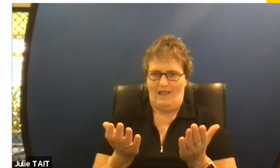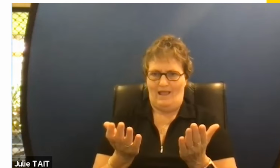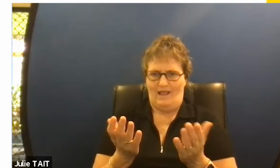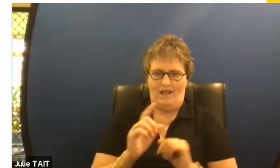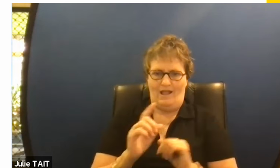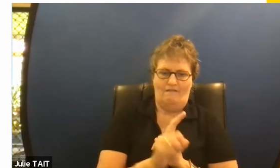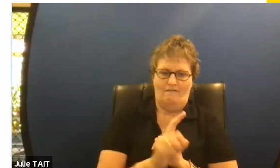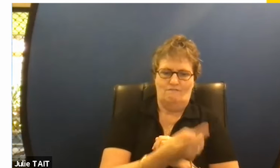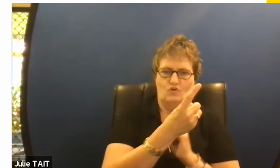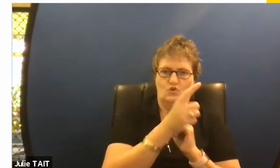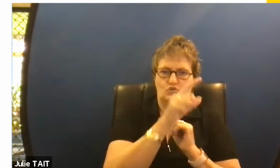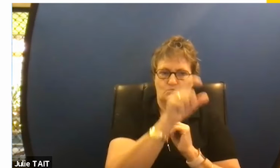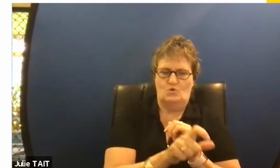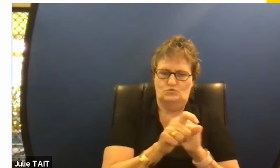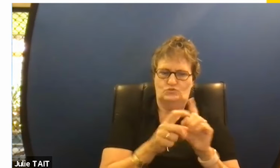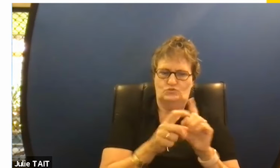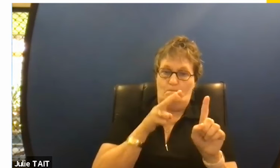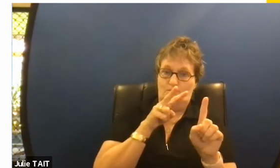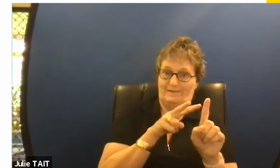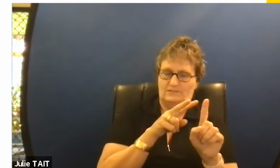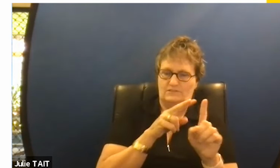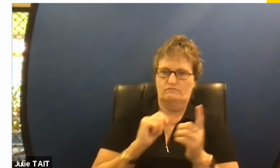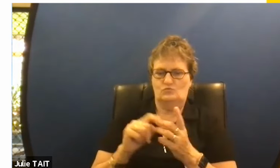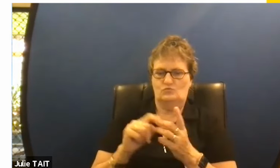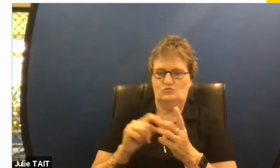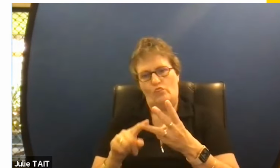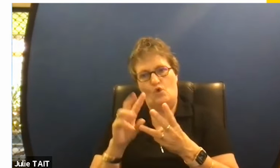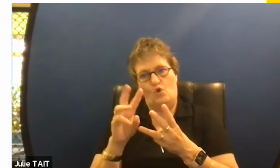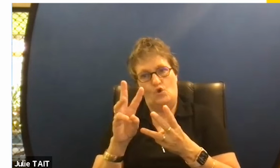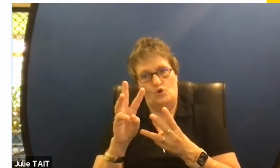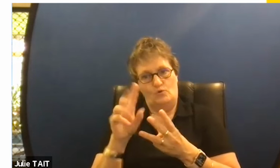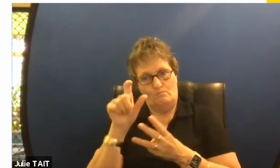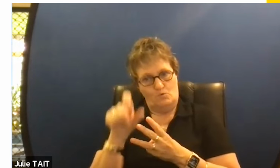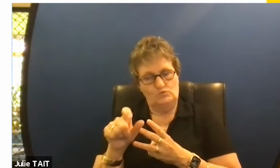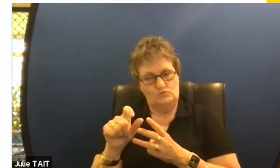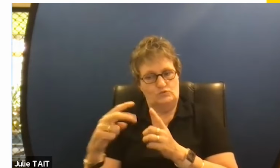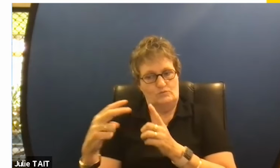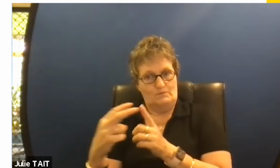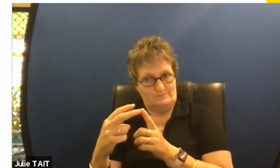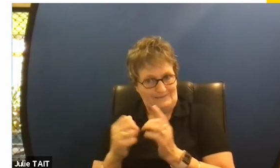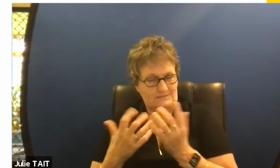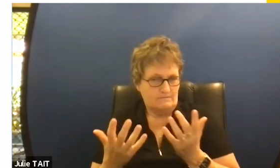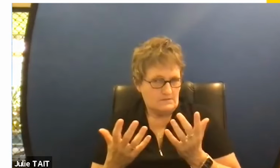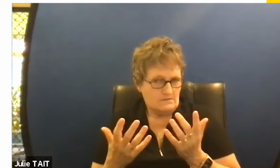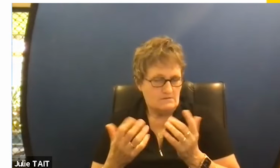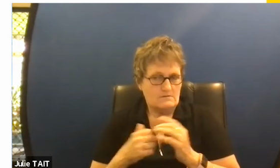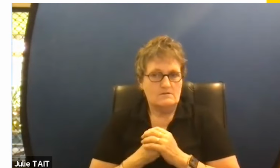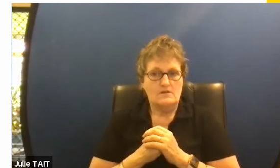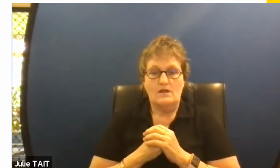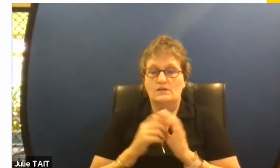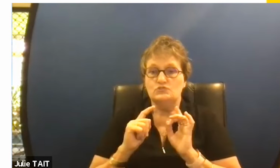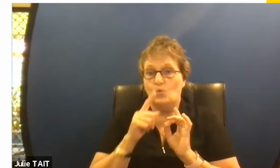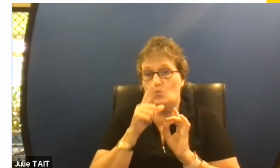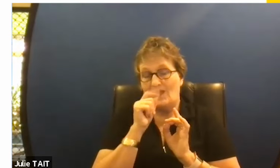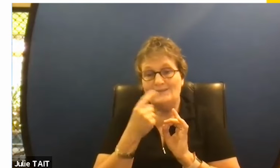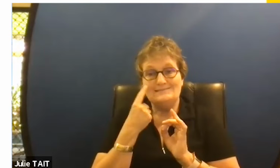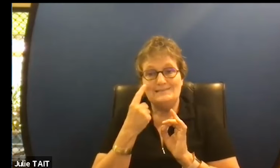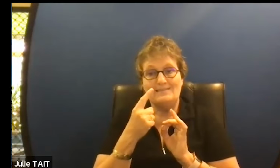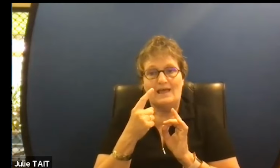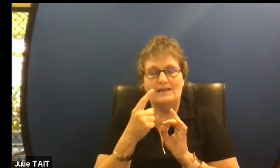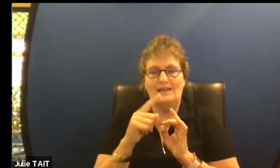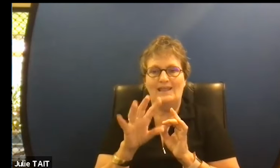person perspective? And I want you to experience that in the virtual reality event tomorrow. Okay,